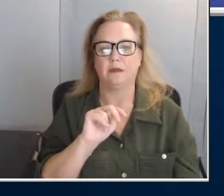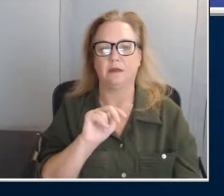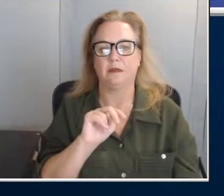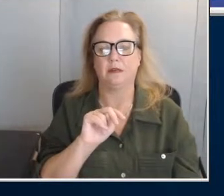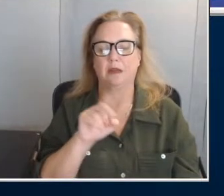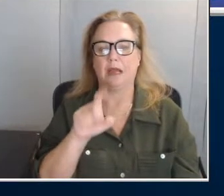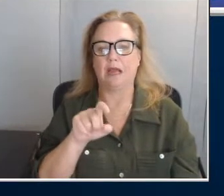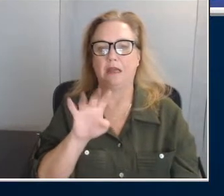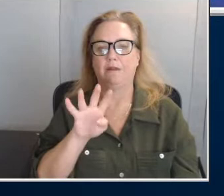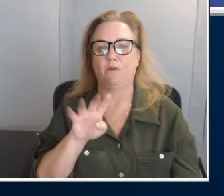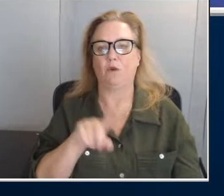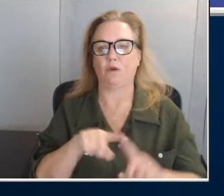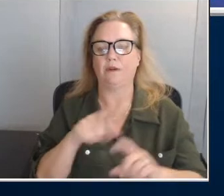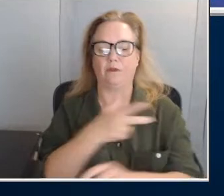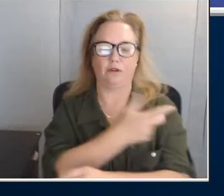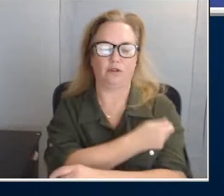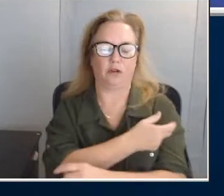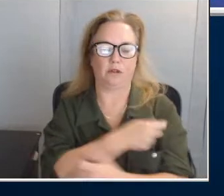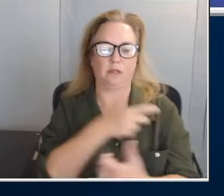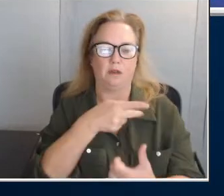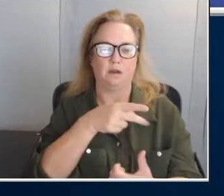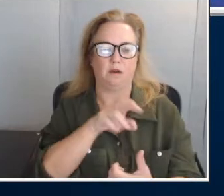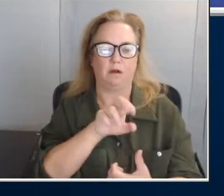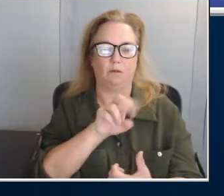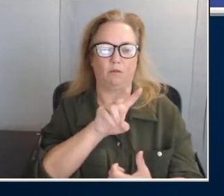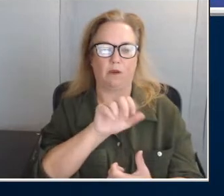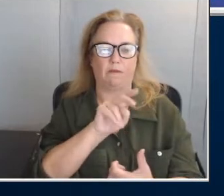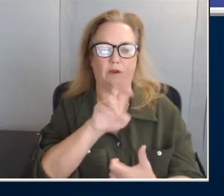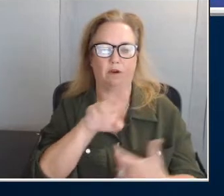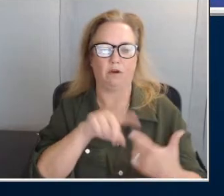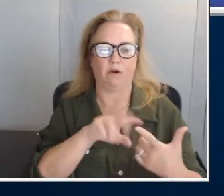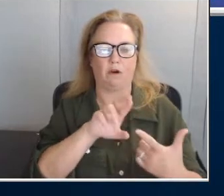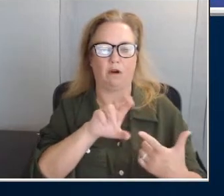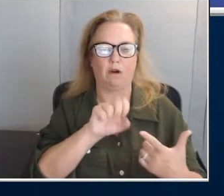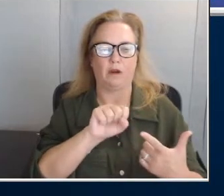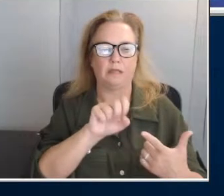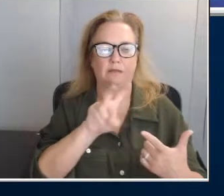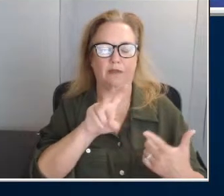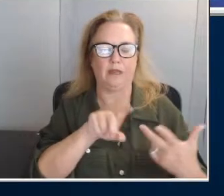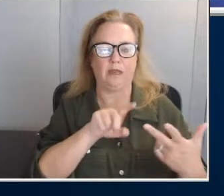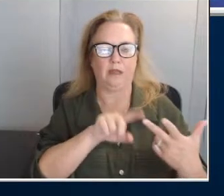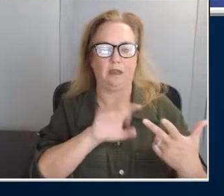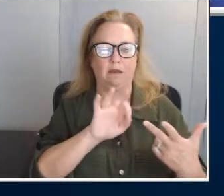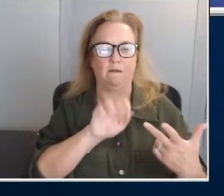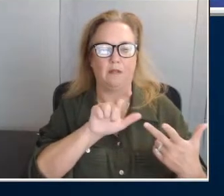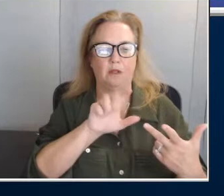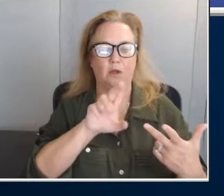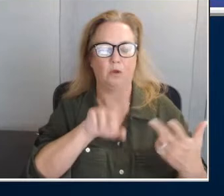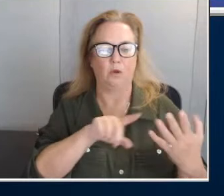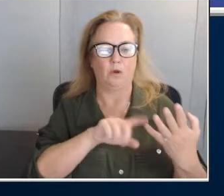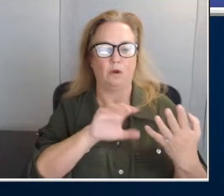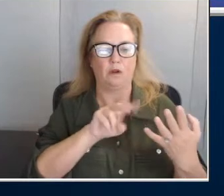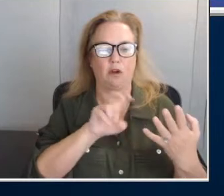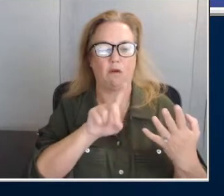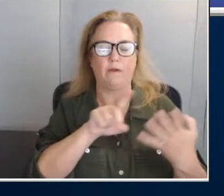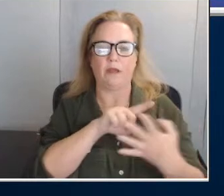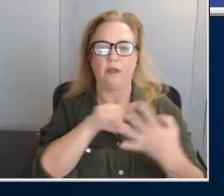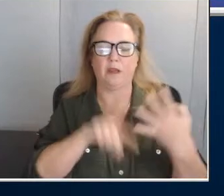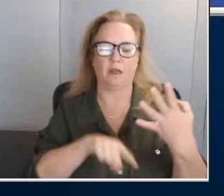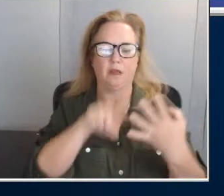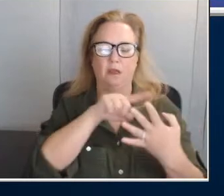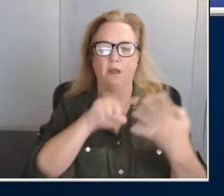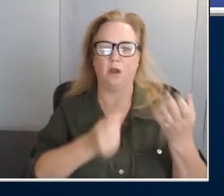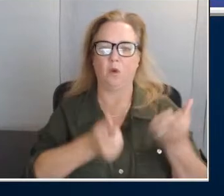4 different shots, Prevnar 20, RSV, flu, and then the new COVID shot. I'm confused on which to get first and the wait